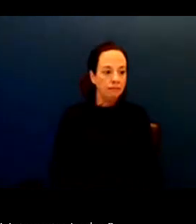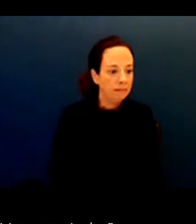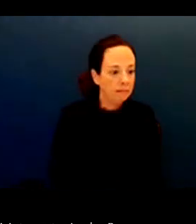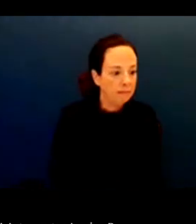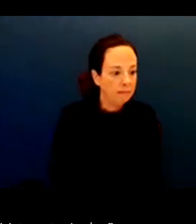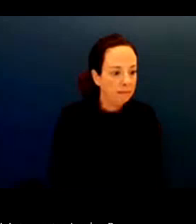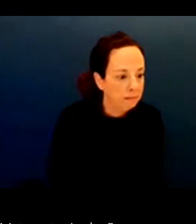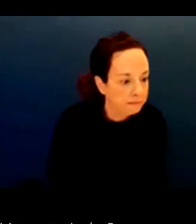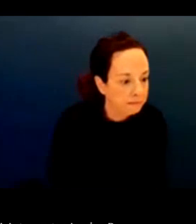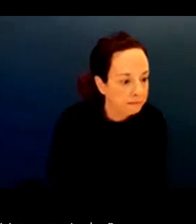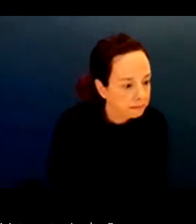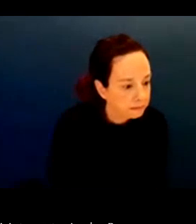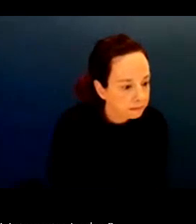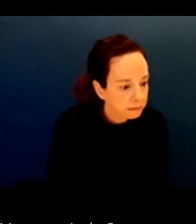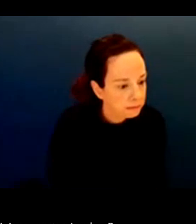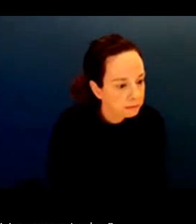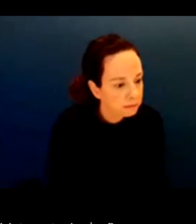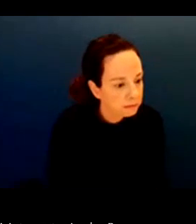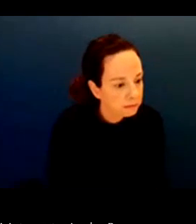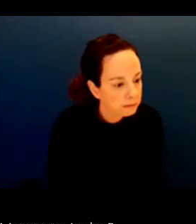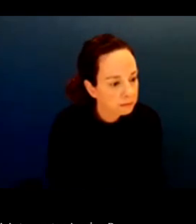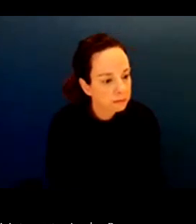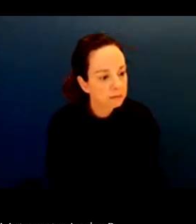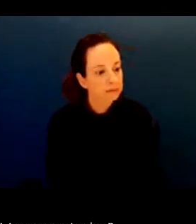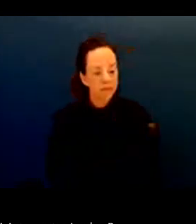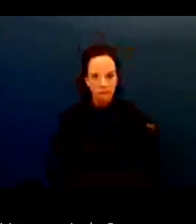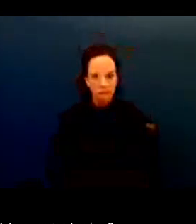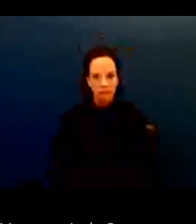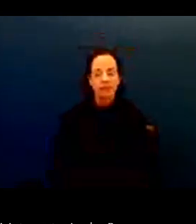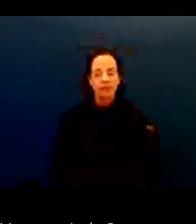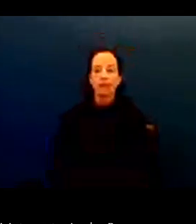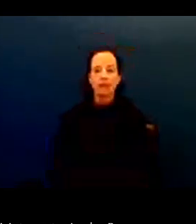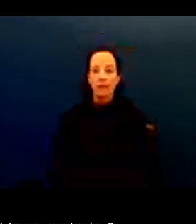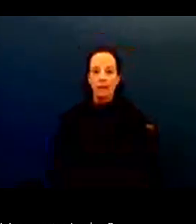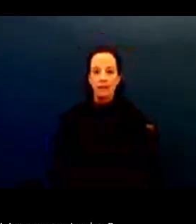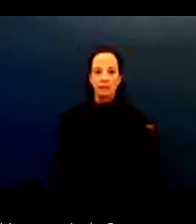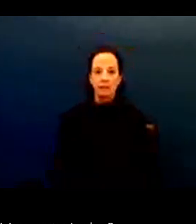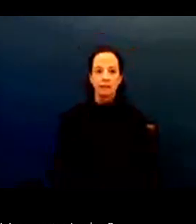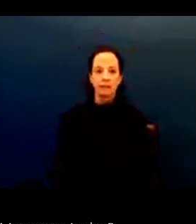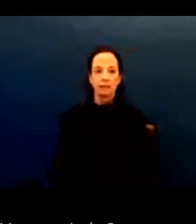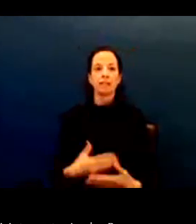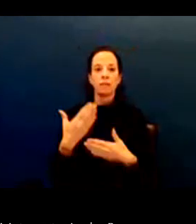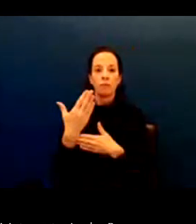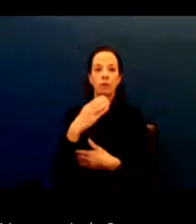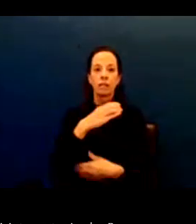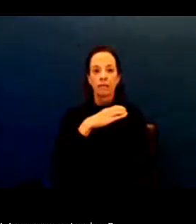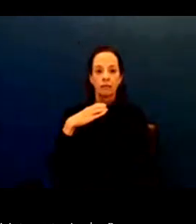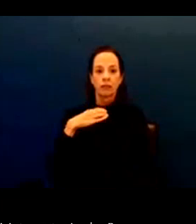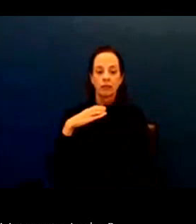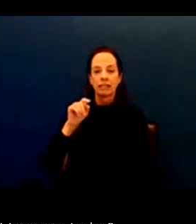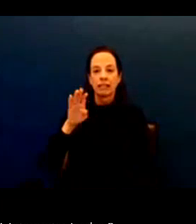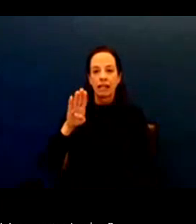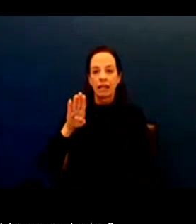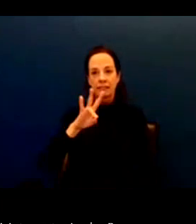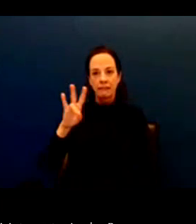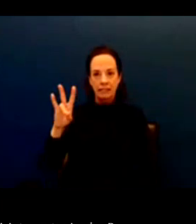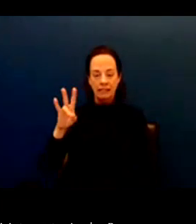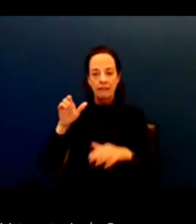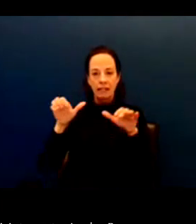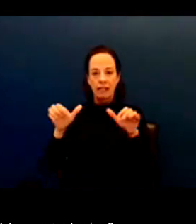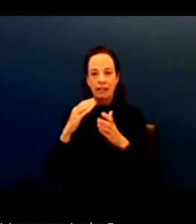77. Lori. Morning, Commissioners. Tab 77 is an action item requesting